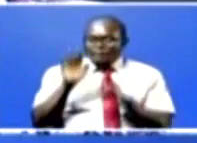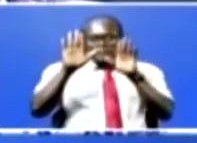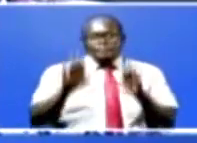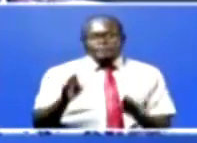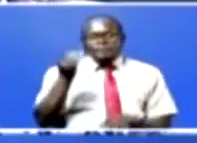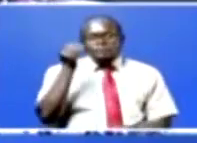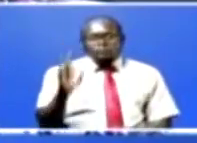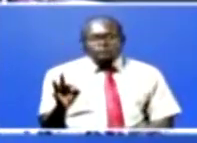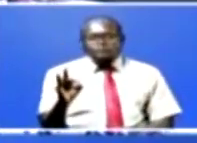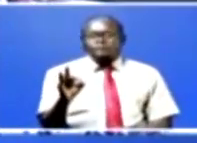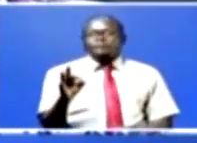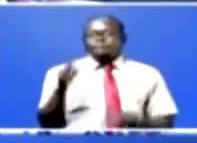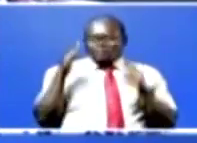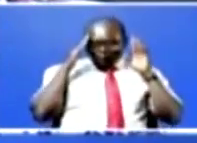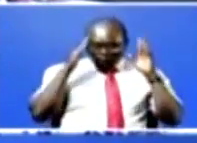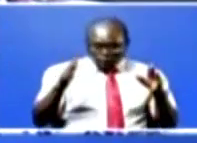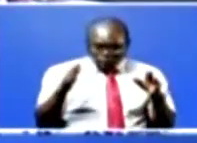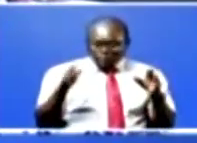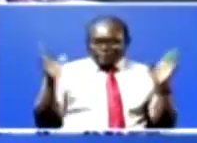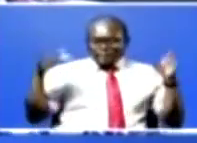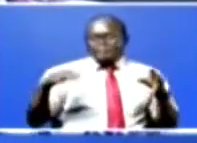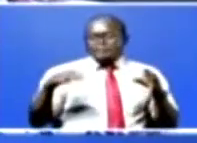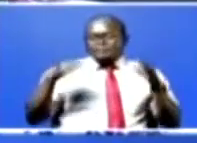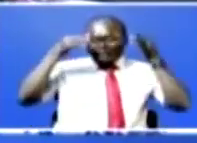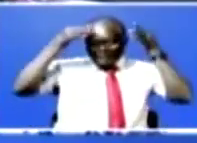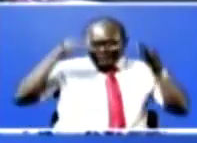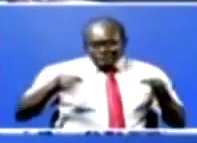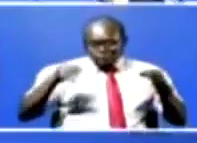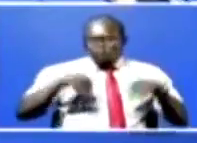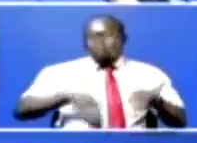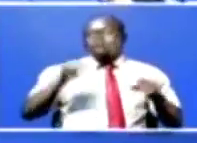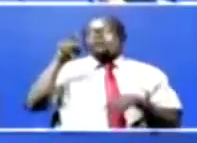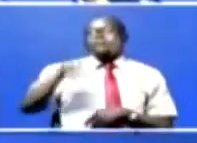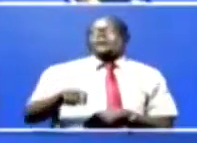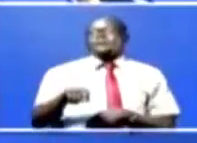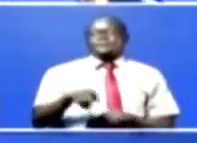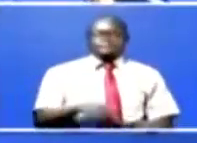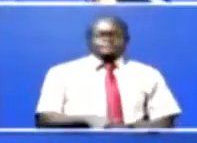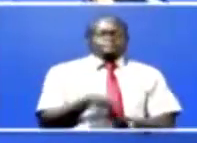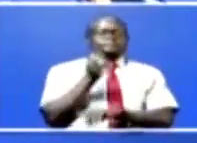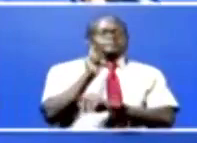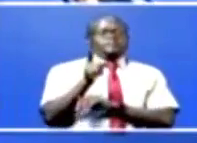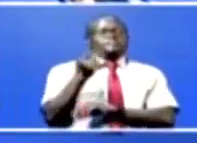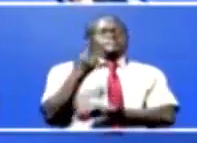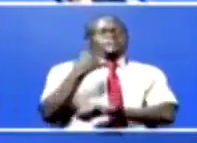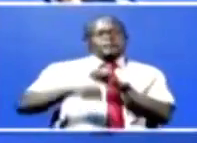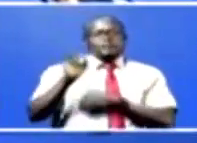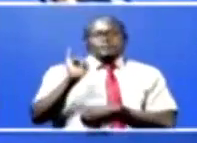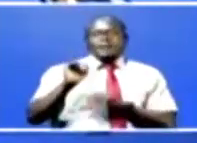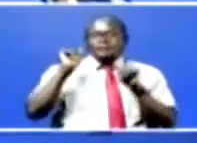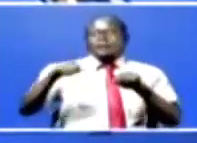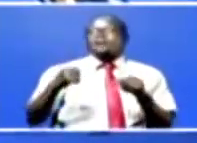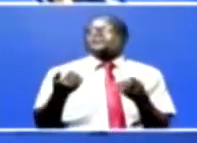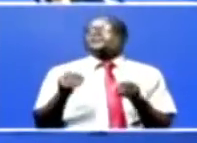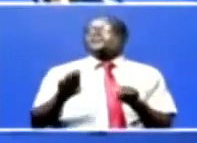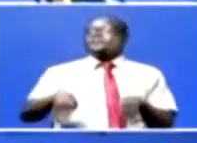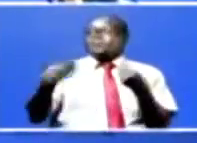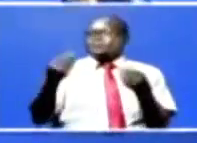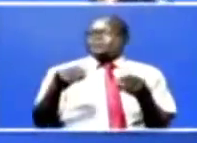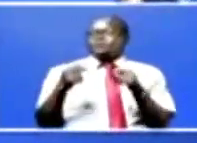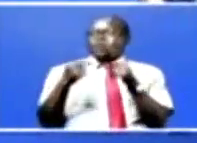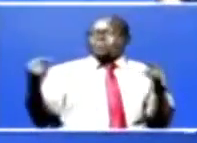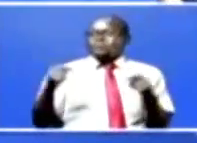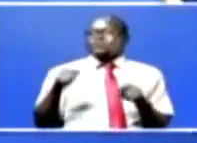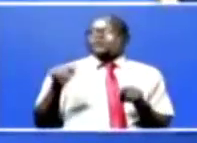importance of sticking with party positions and party unity. Among the disciplinary action that can be meted against